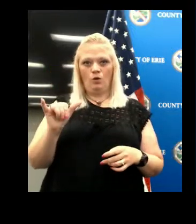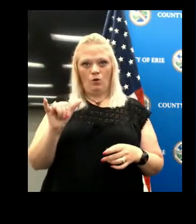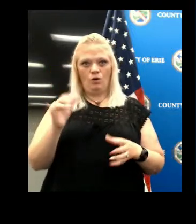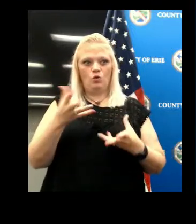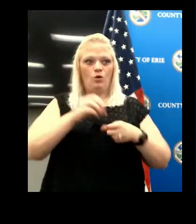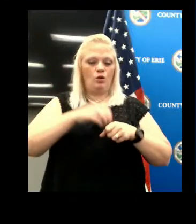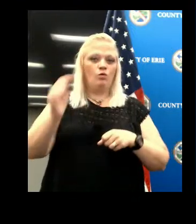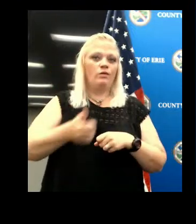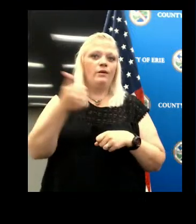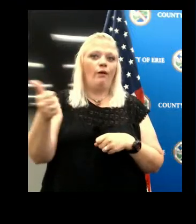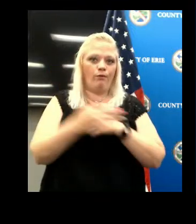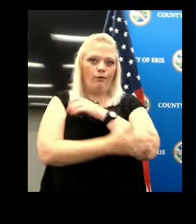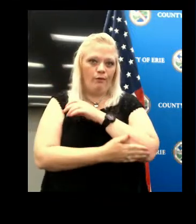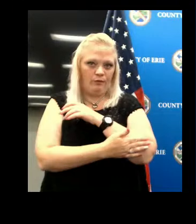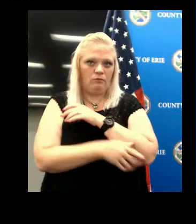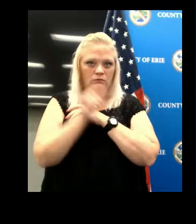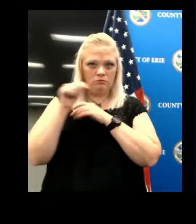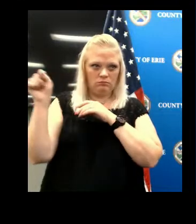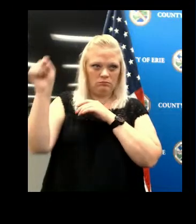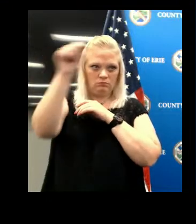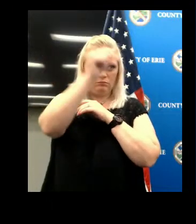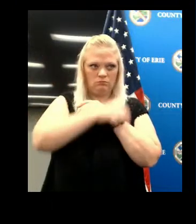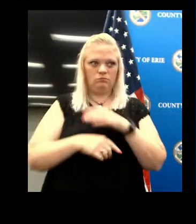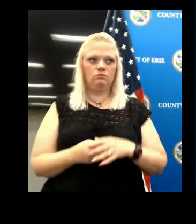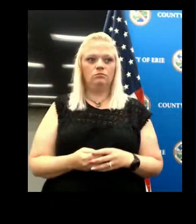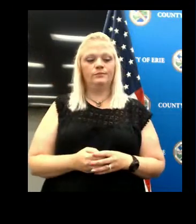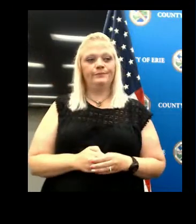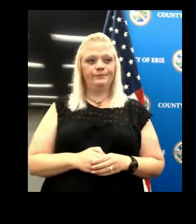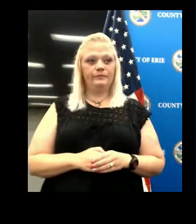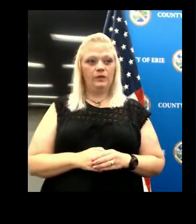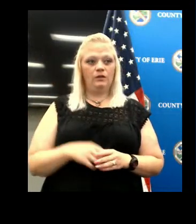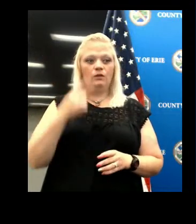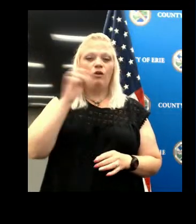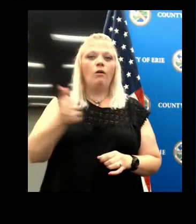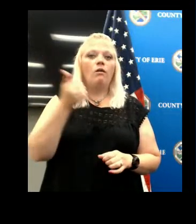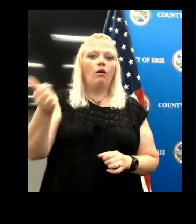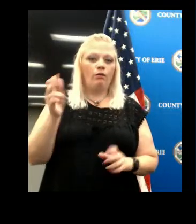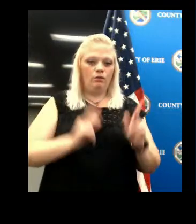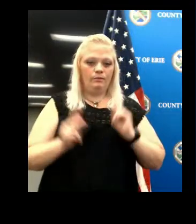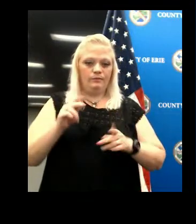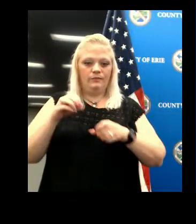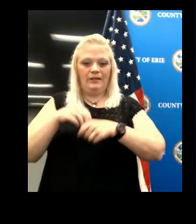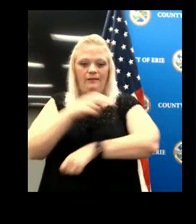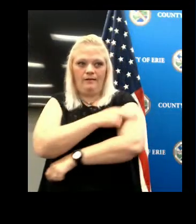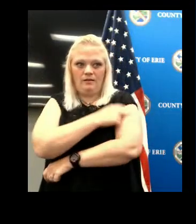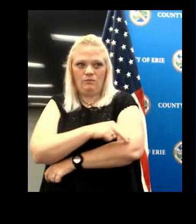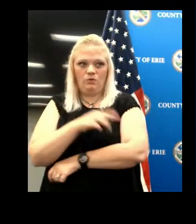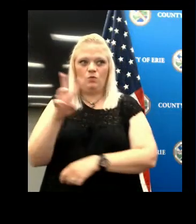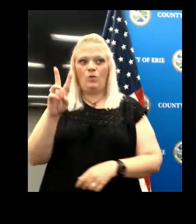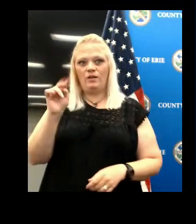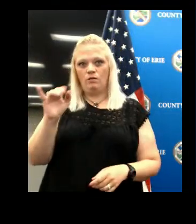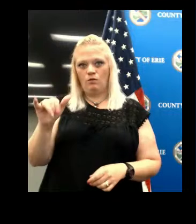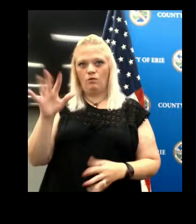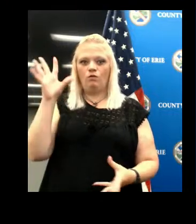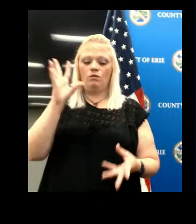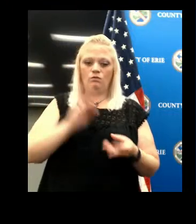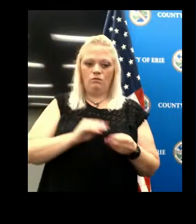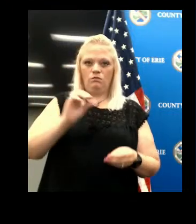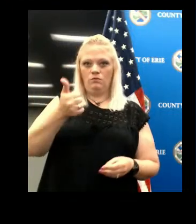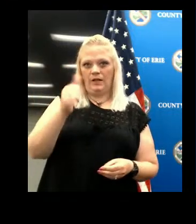Niagara, Chautauqua, Cattaraugus, Allegheny counties, and Erie. So 4 other individuals in hospitals in Western New York, 10 total in the